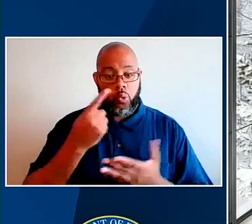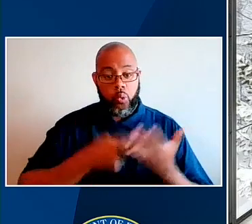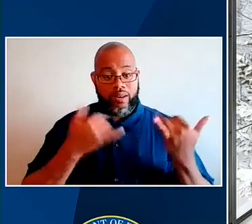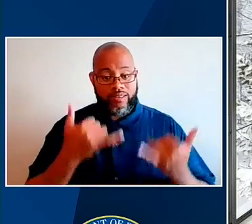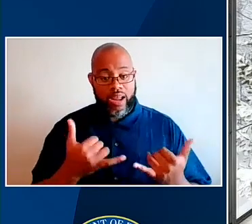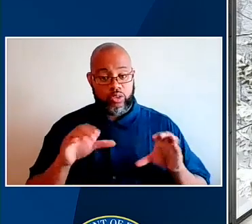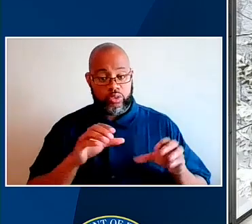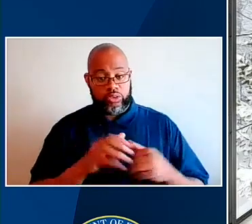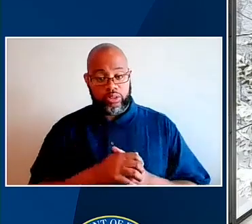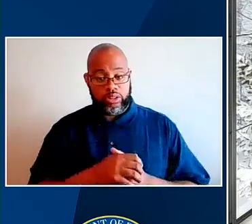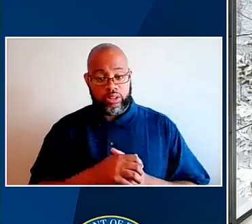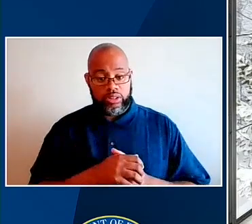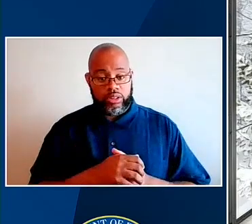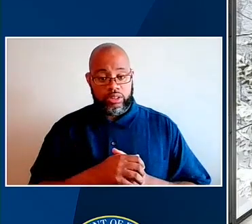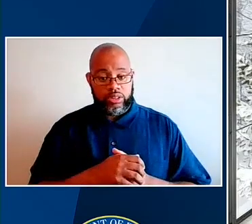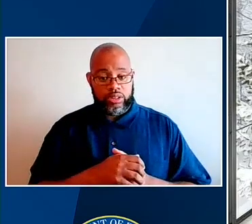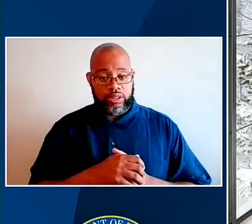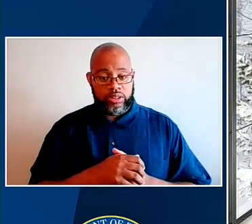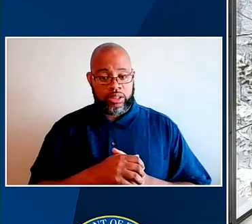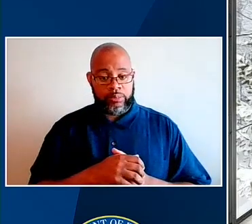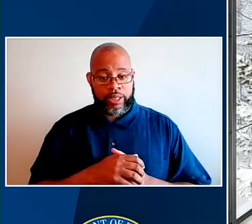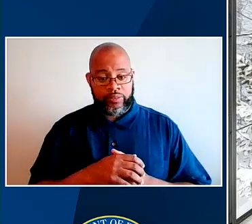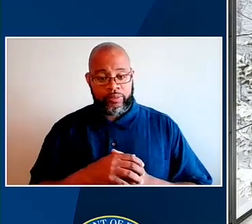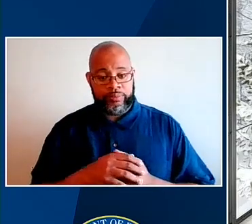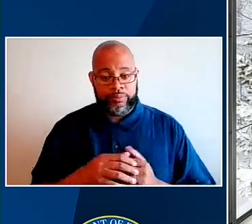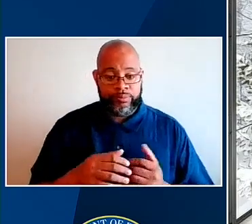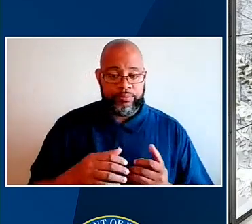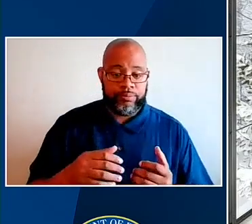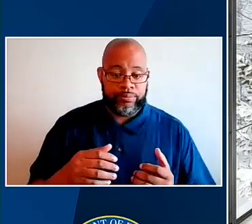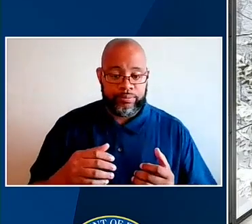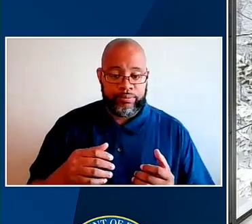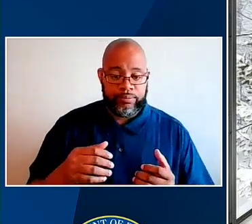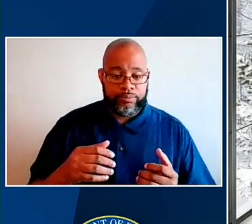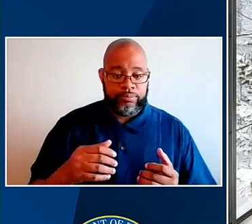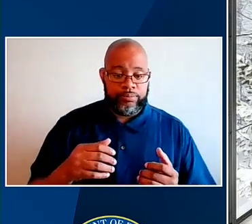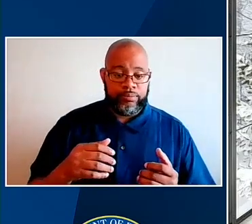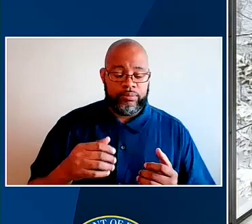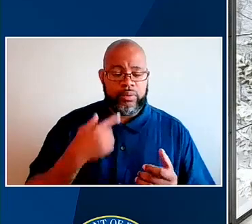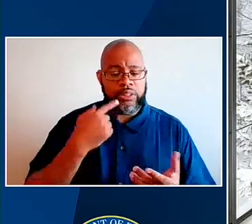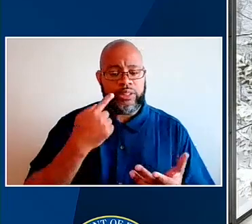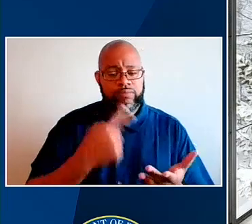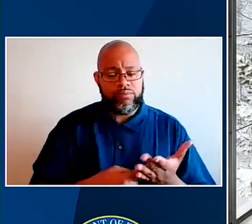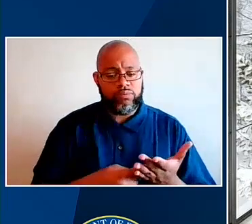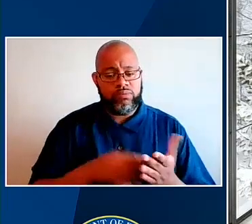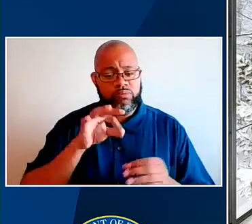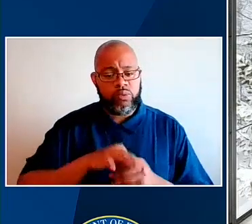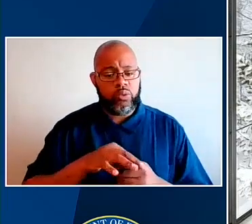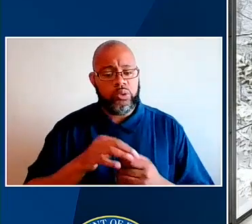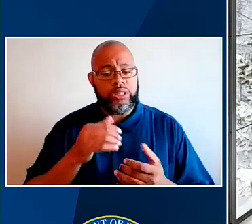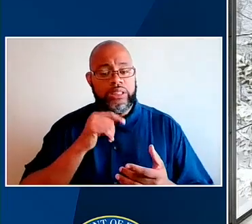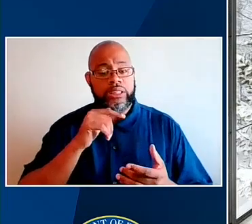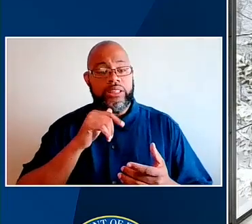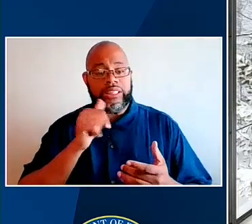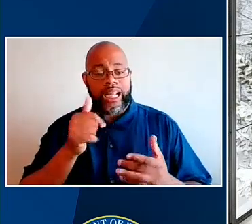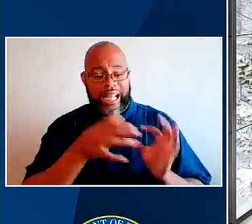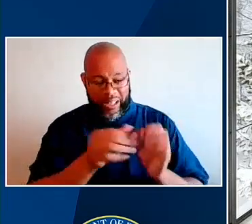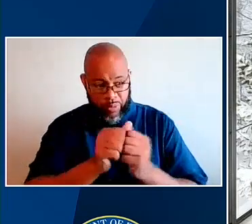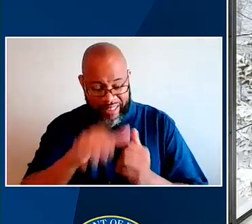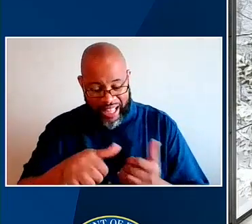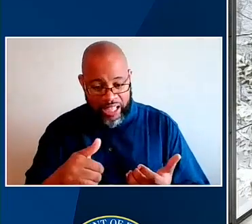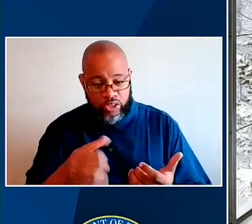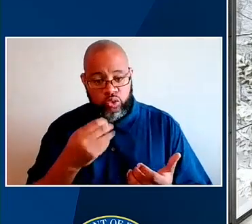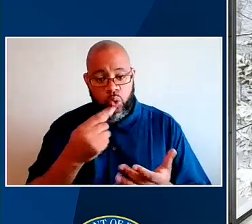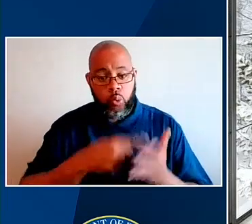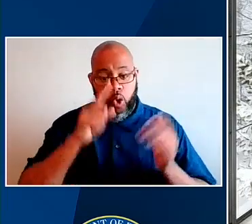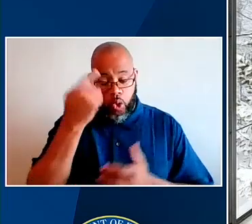doing is you're saying, oh, by the way, this goes with your earlier vote, but it wasn't clear when we made the earlier vote that this was also connected to it. And so what it